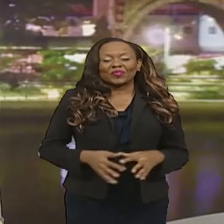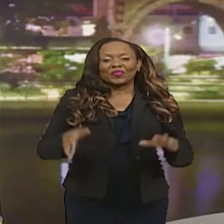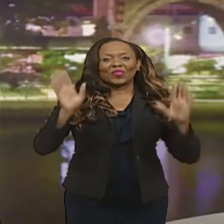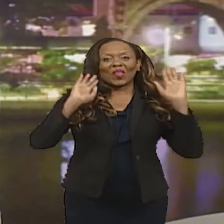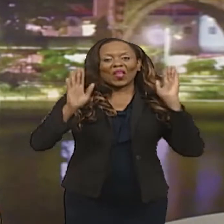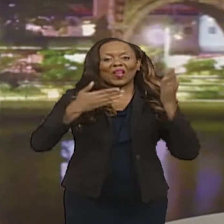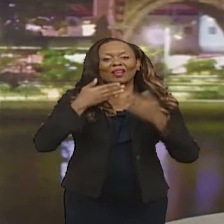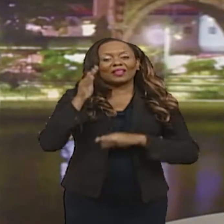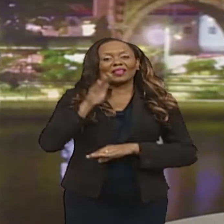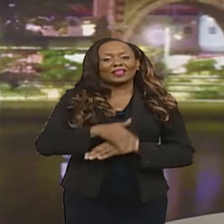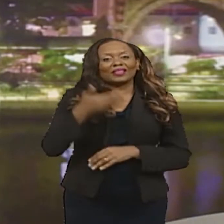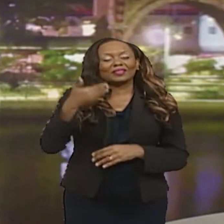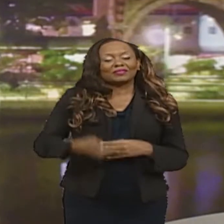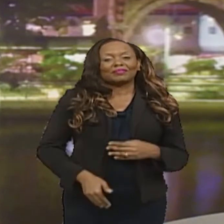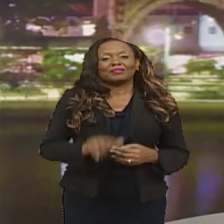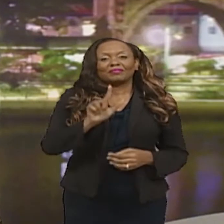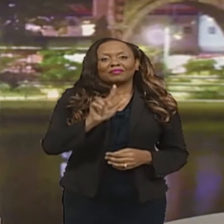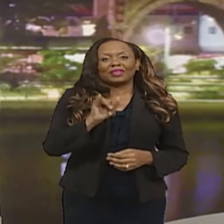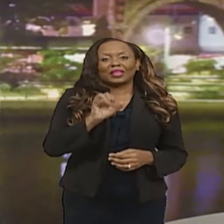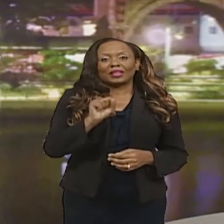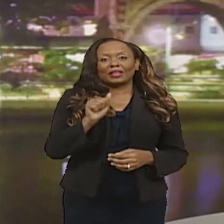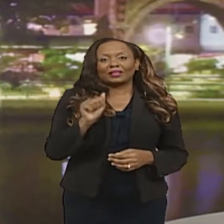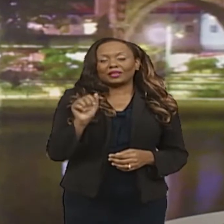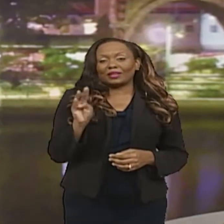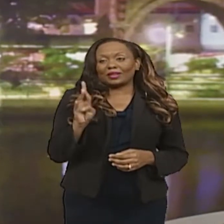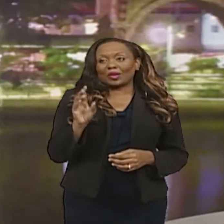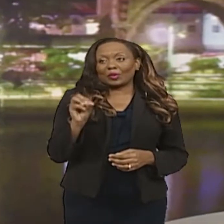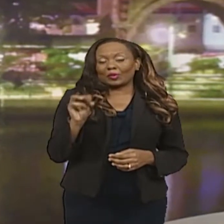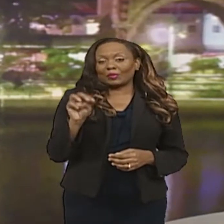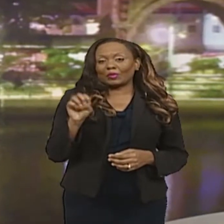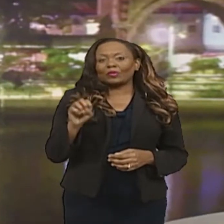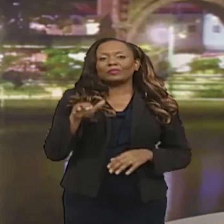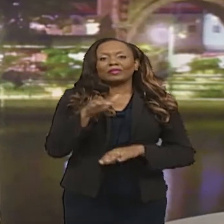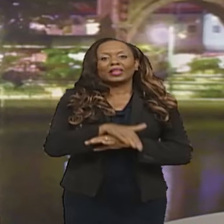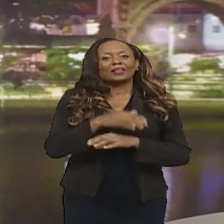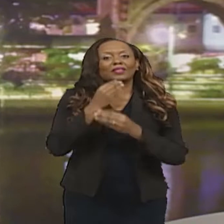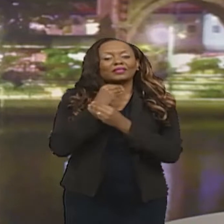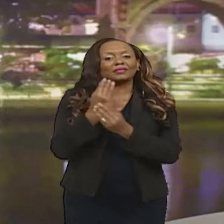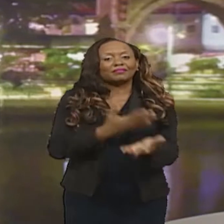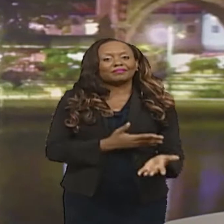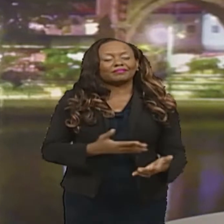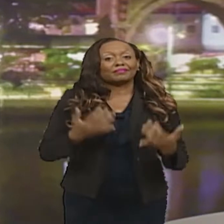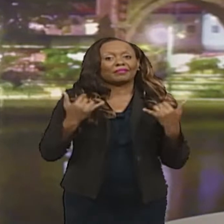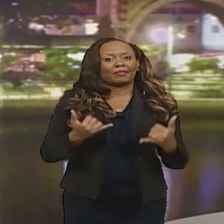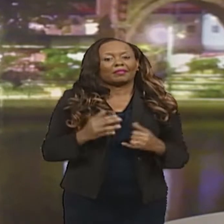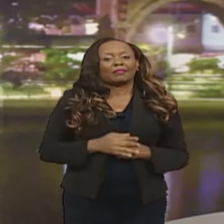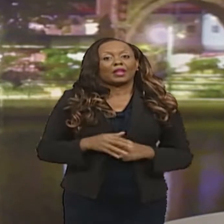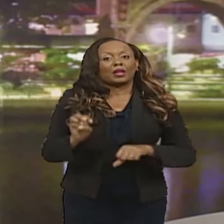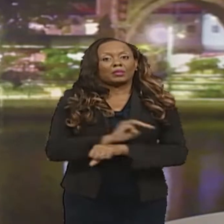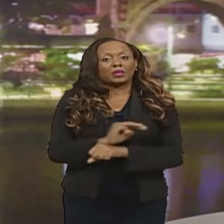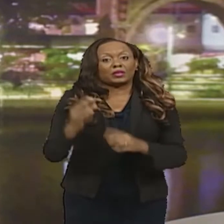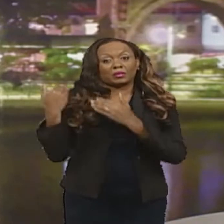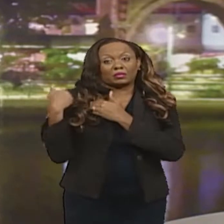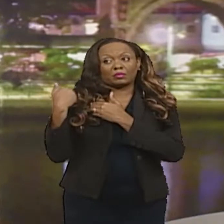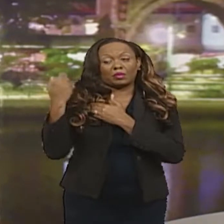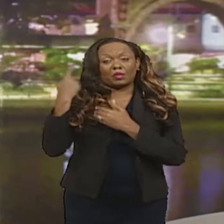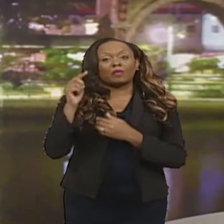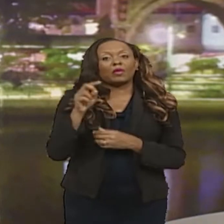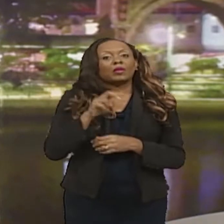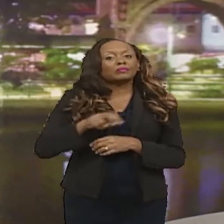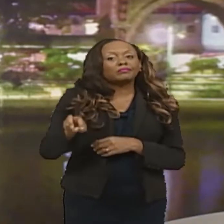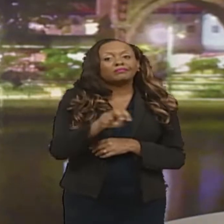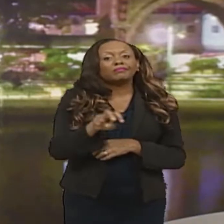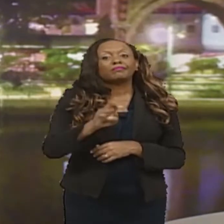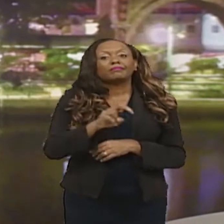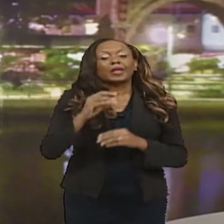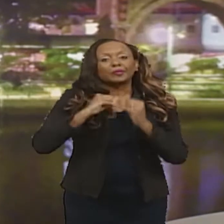Very good evening to you. I'm Lisa Broom with the CBC Evening News. In our top story tonight, the Ministry of Transport, Works